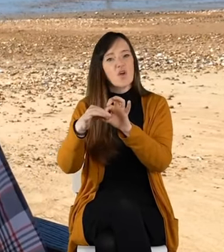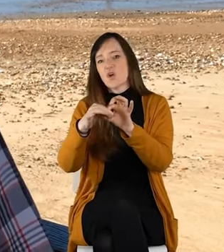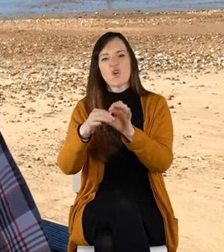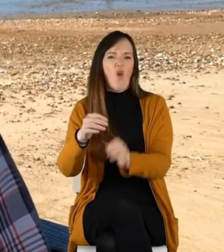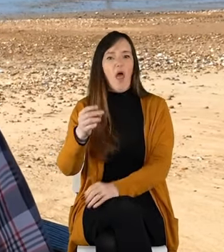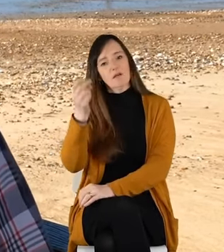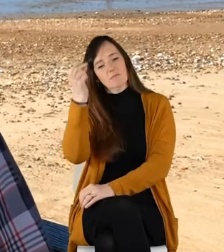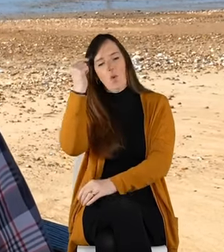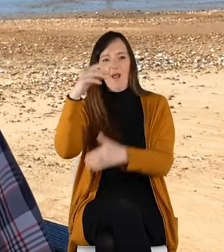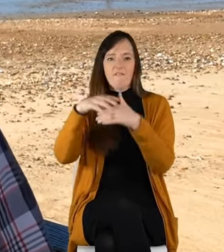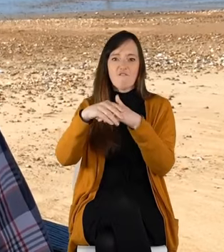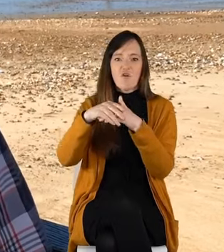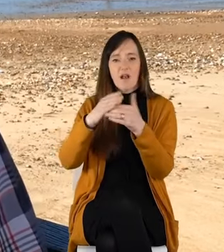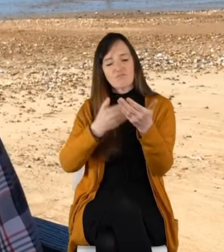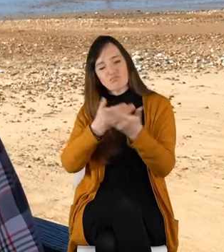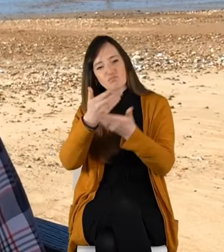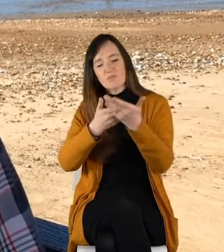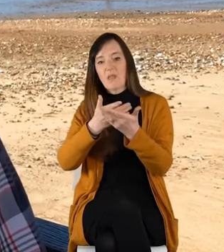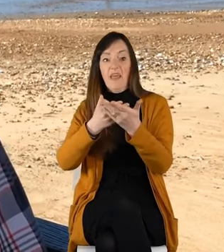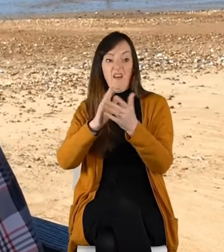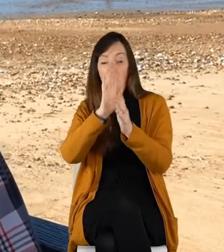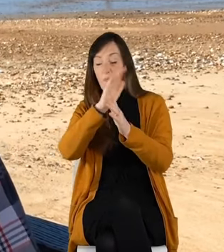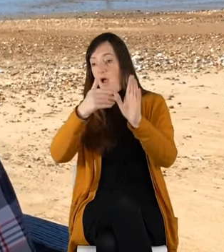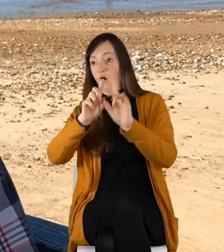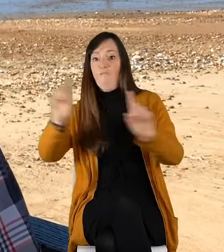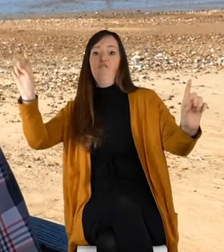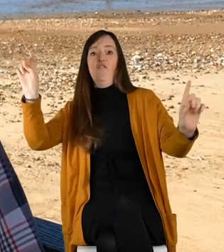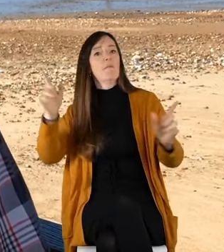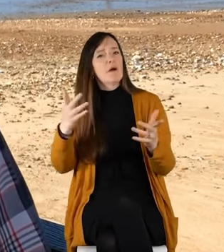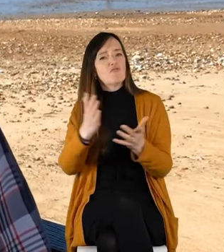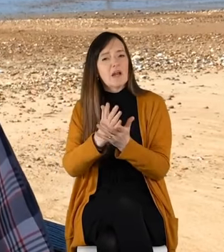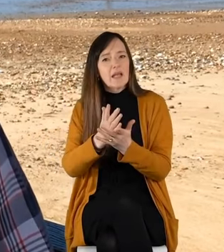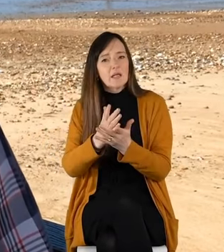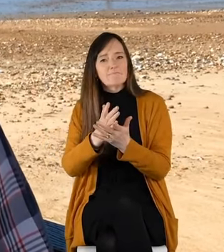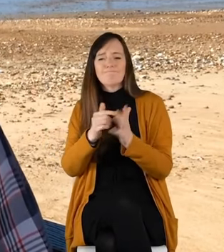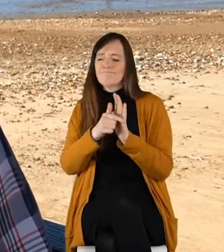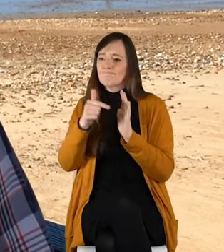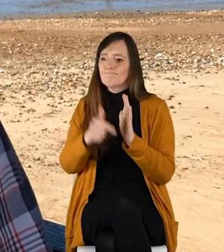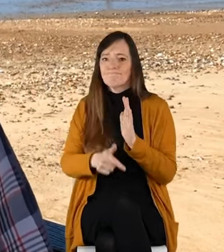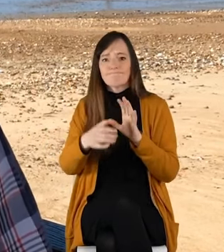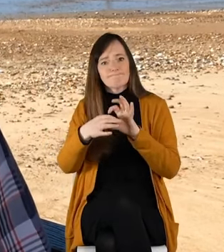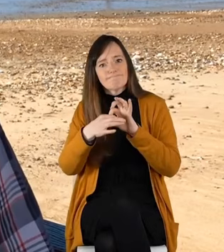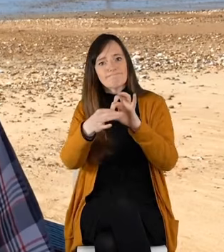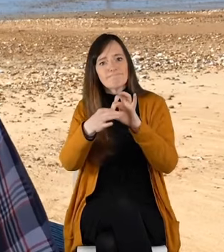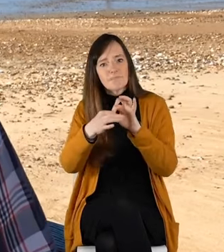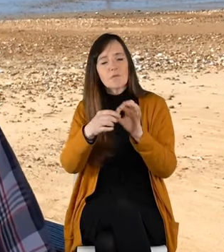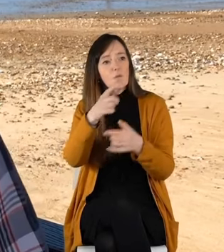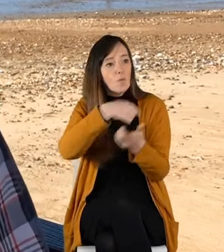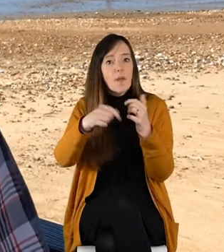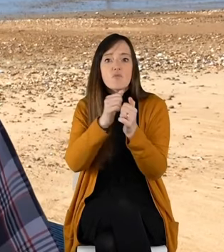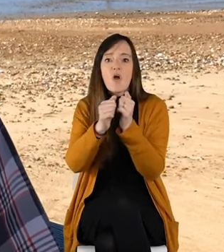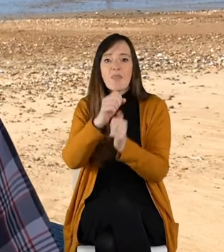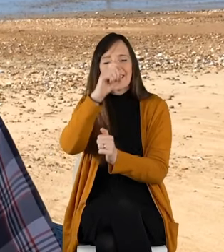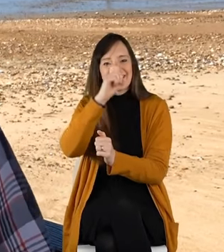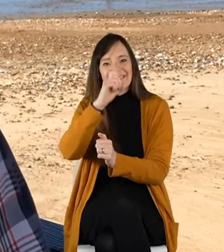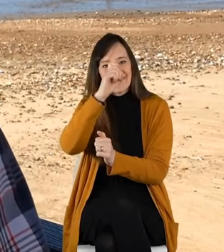a passing conversation, but a real sense that we have a shared identity as brothers and sisters together in Christ, all one in Christ Jesus, that